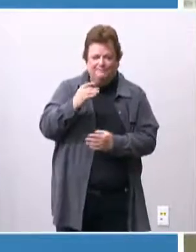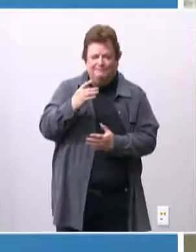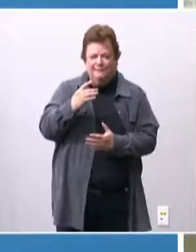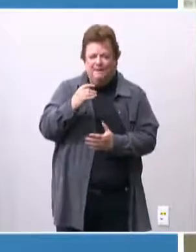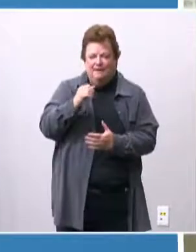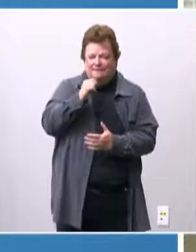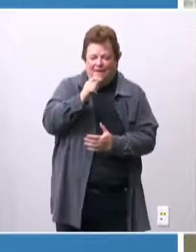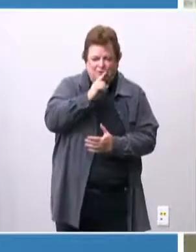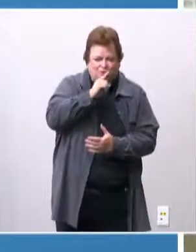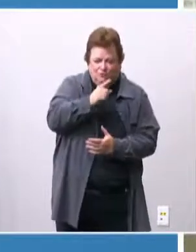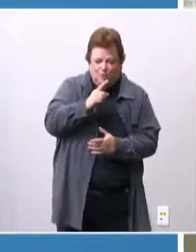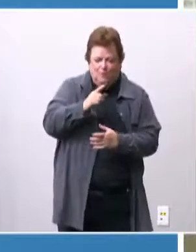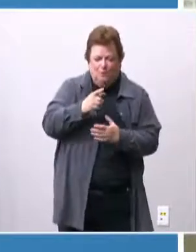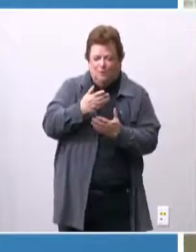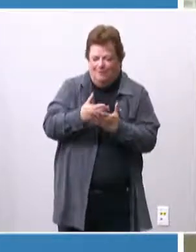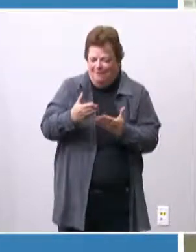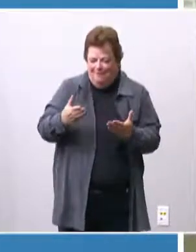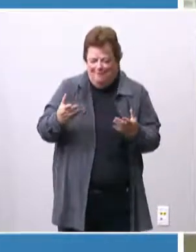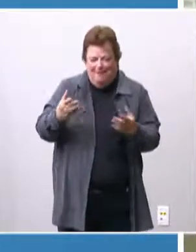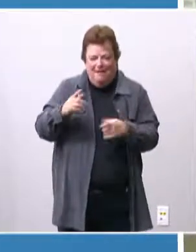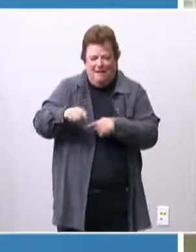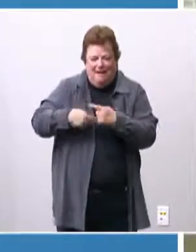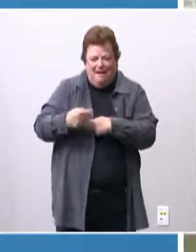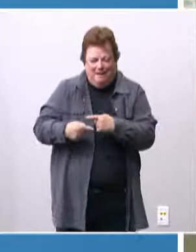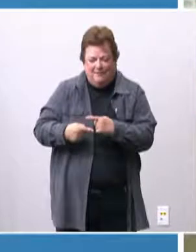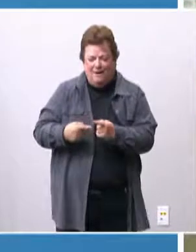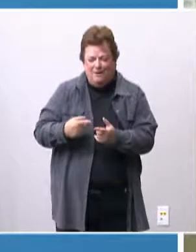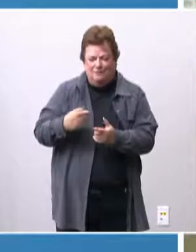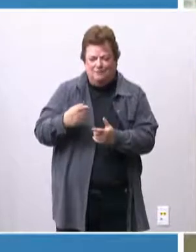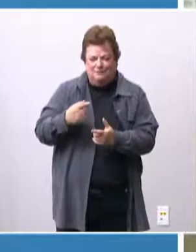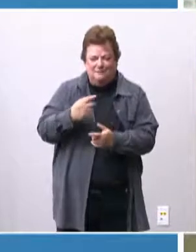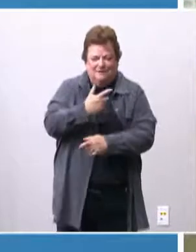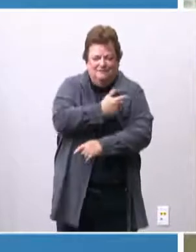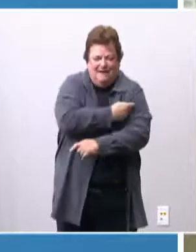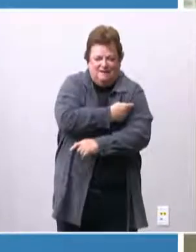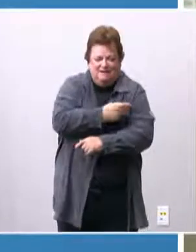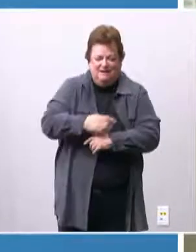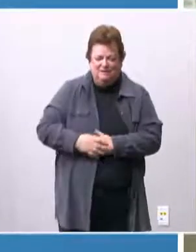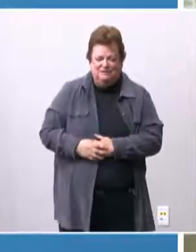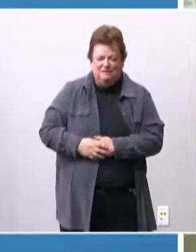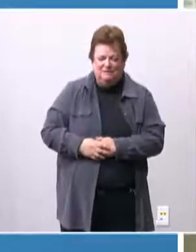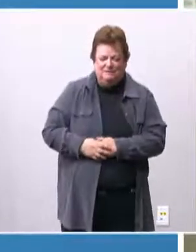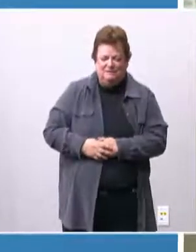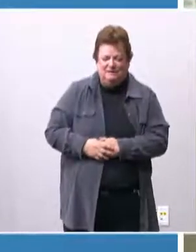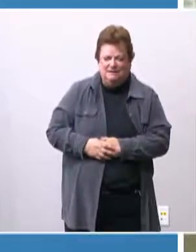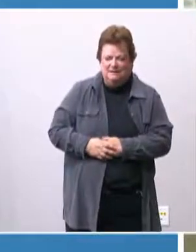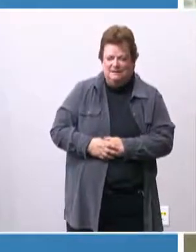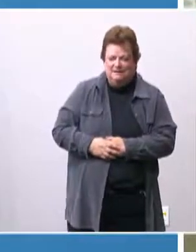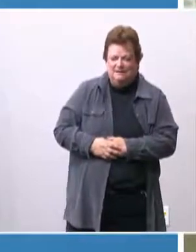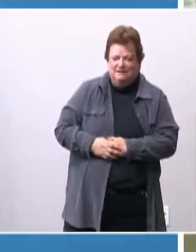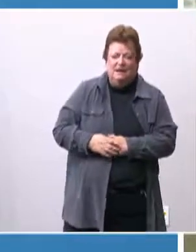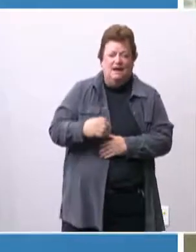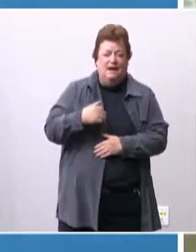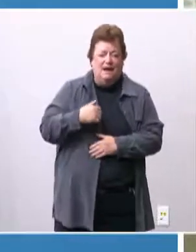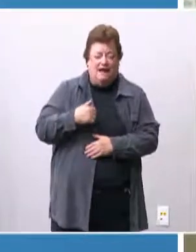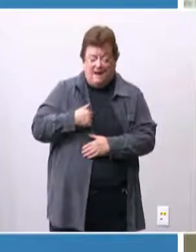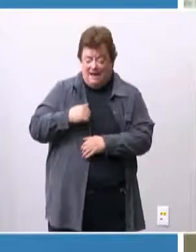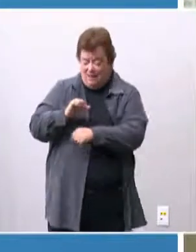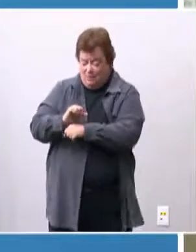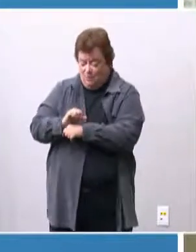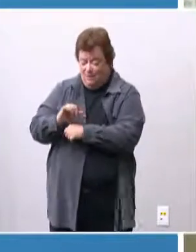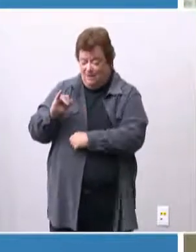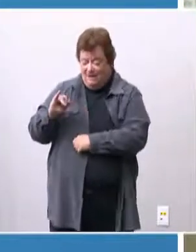hospital capacity. Uh, it's unequivocal. I am doing the ICU,